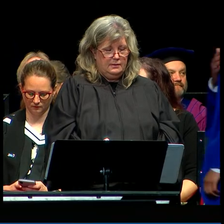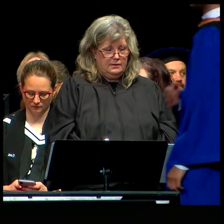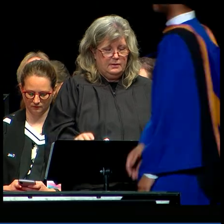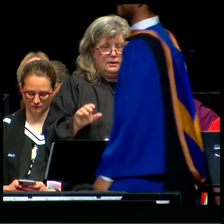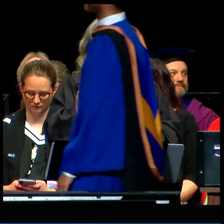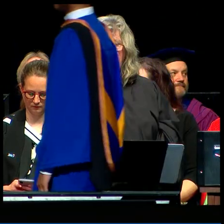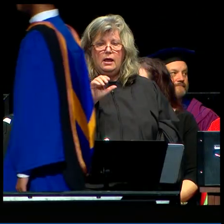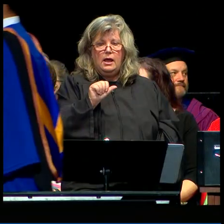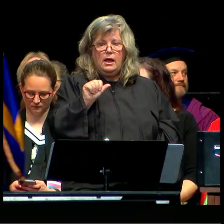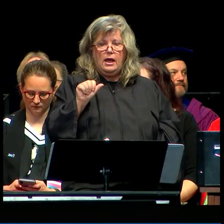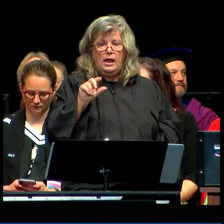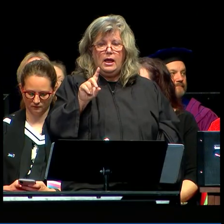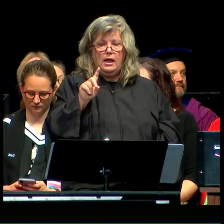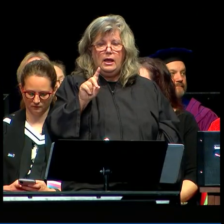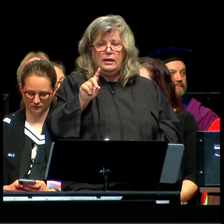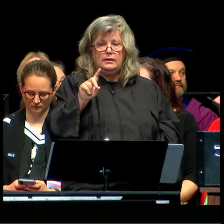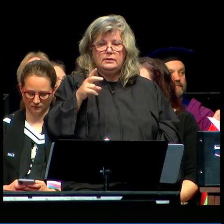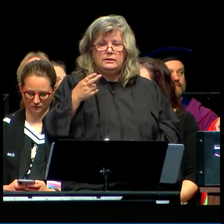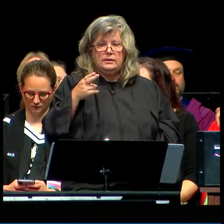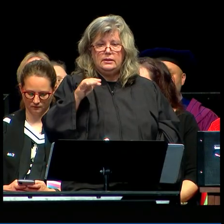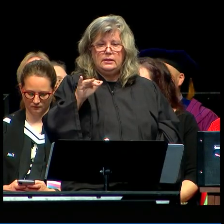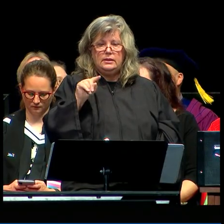Aditya Ambu Ganesan.